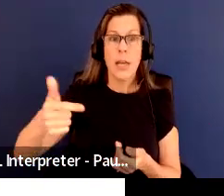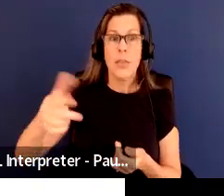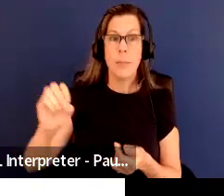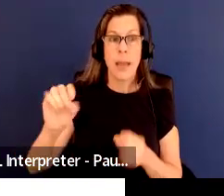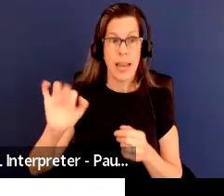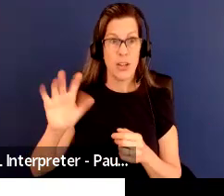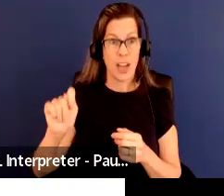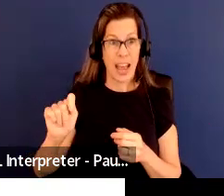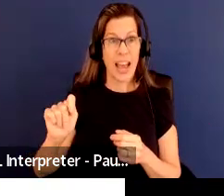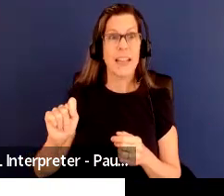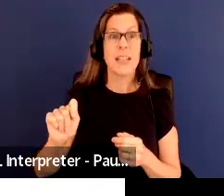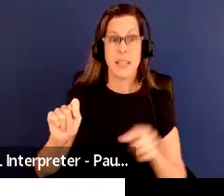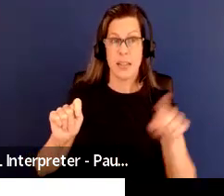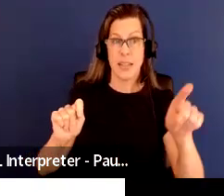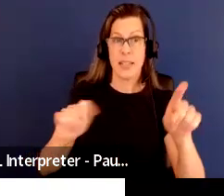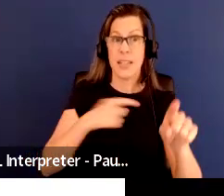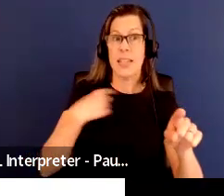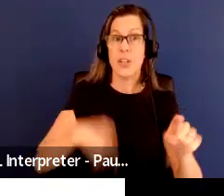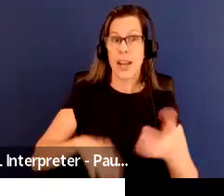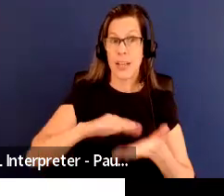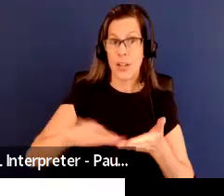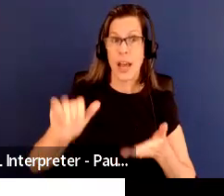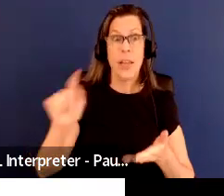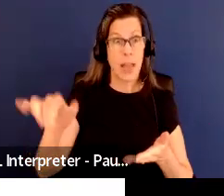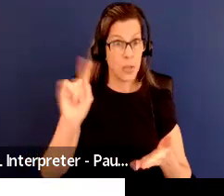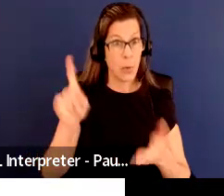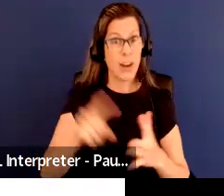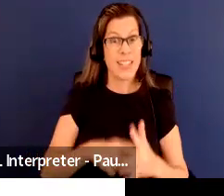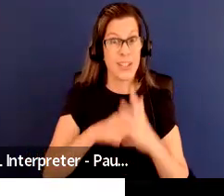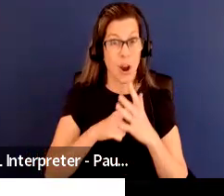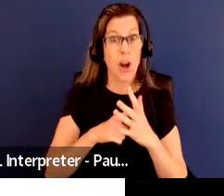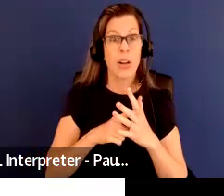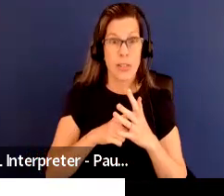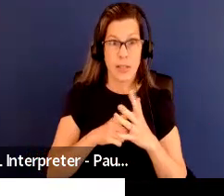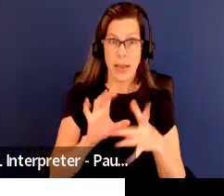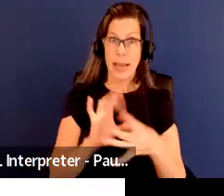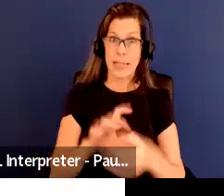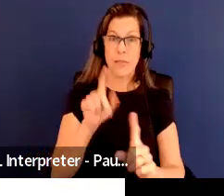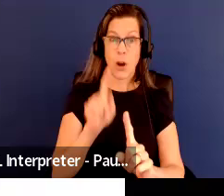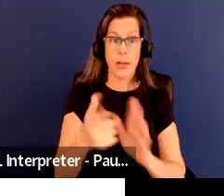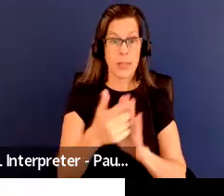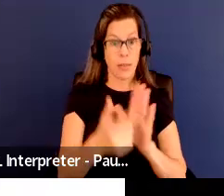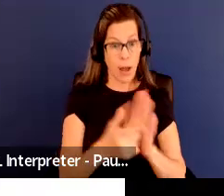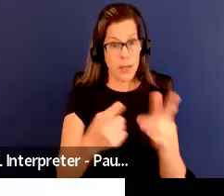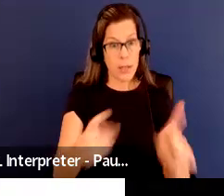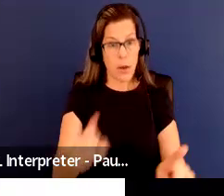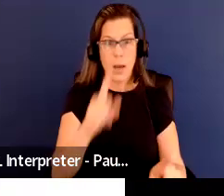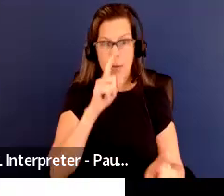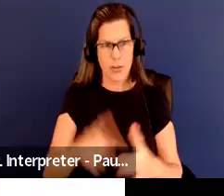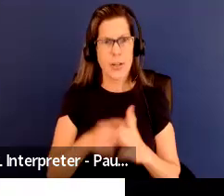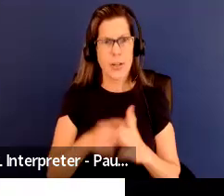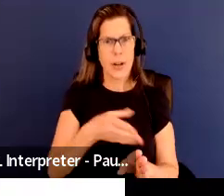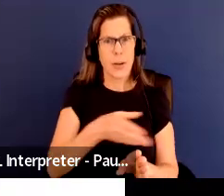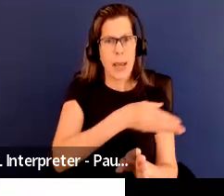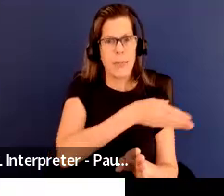Chinese Exclusion Act. So this is where it starts. This is where, you know, as far as laws go anyway, I'm sure it started way before